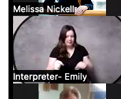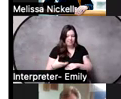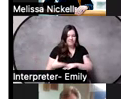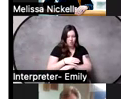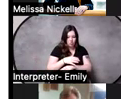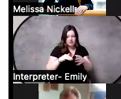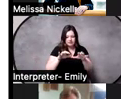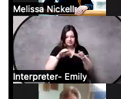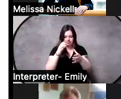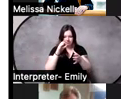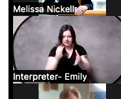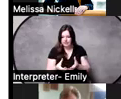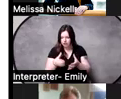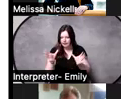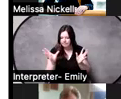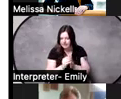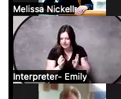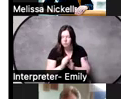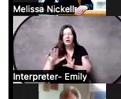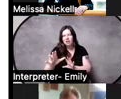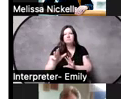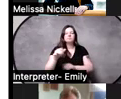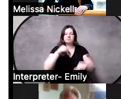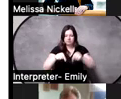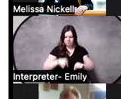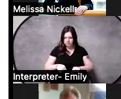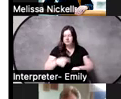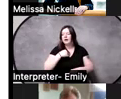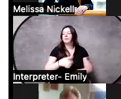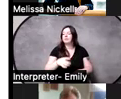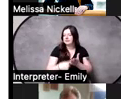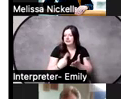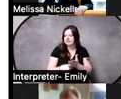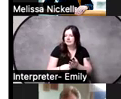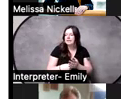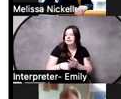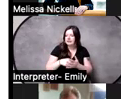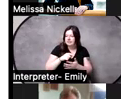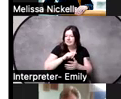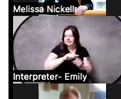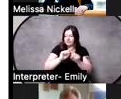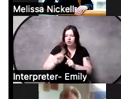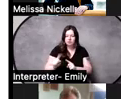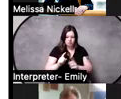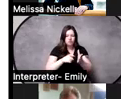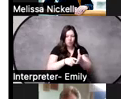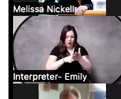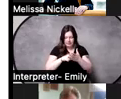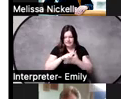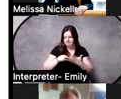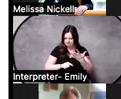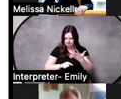well, before I go into that, let me again talk a little bit more about these individual criteria. So reviewers are required to look at these 5 different